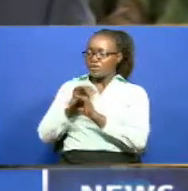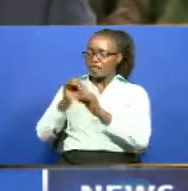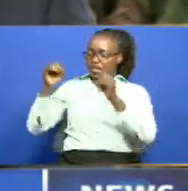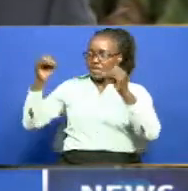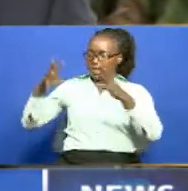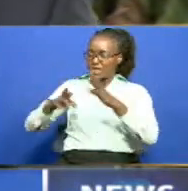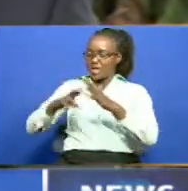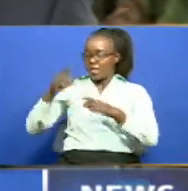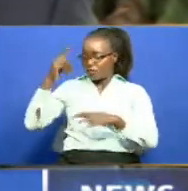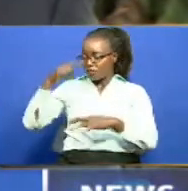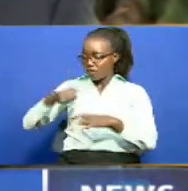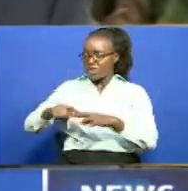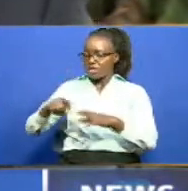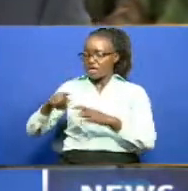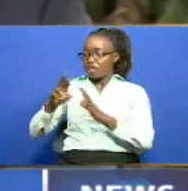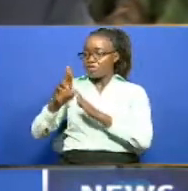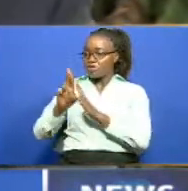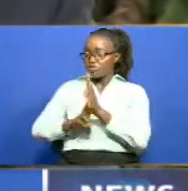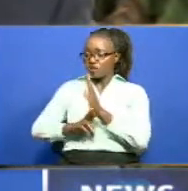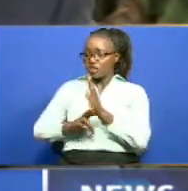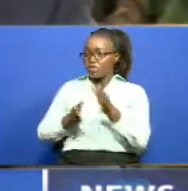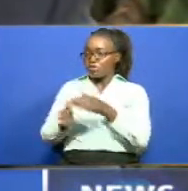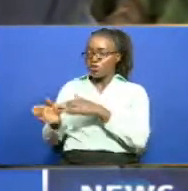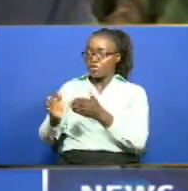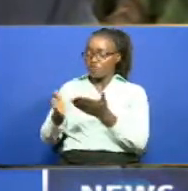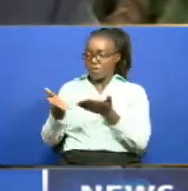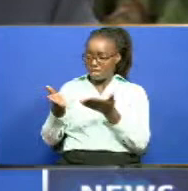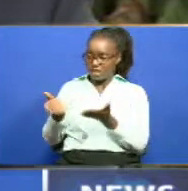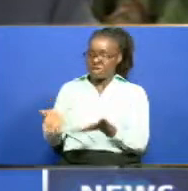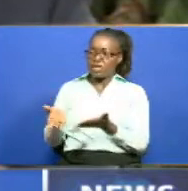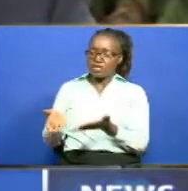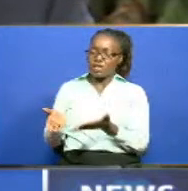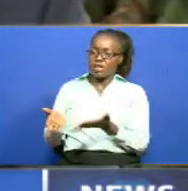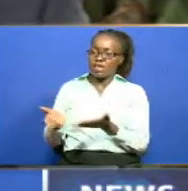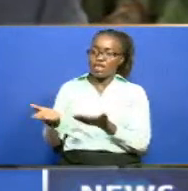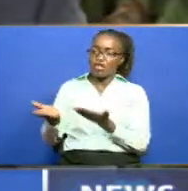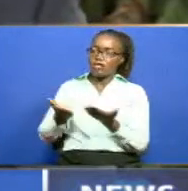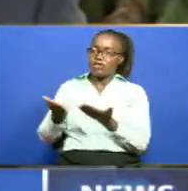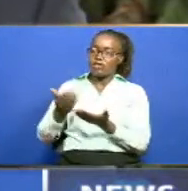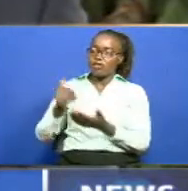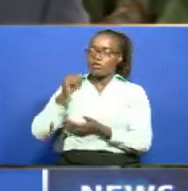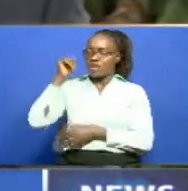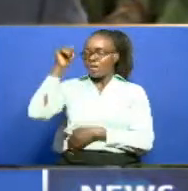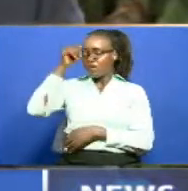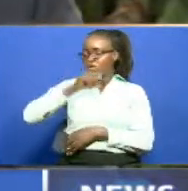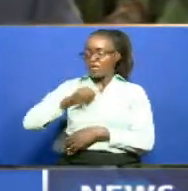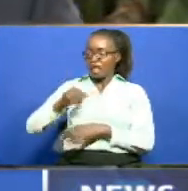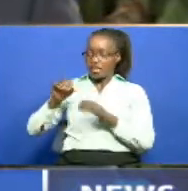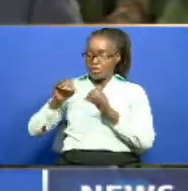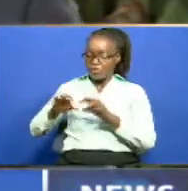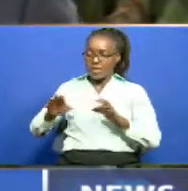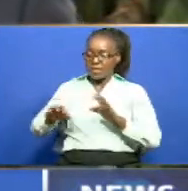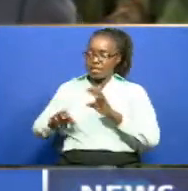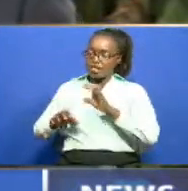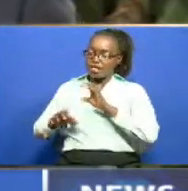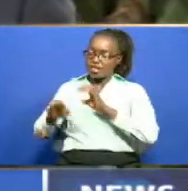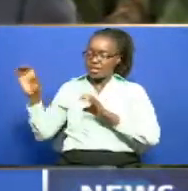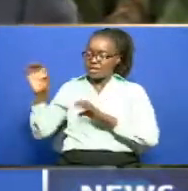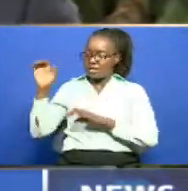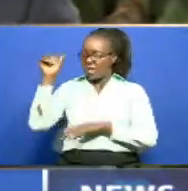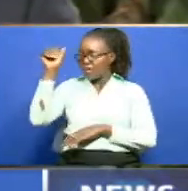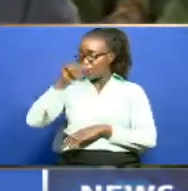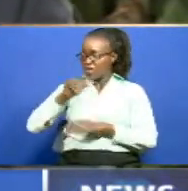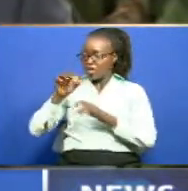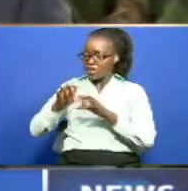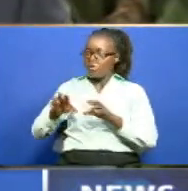rules, and the opportunities here to serve the African market, the East African market. So that's